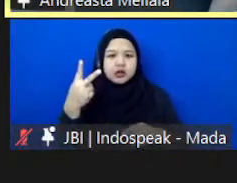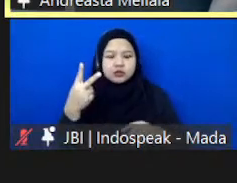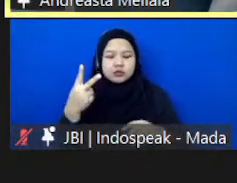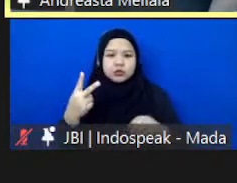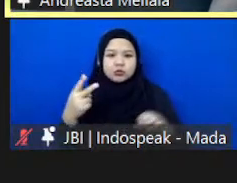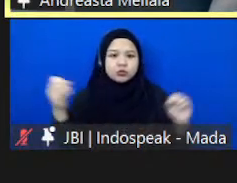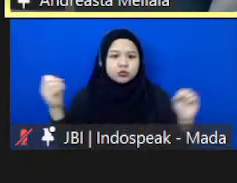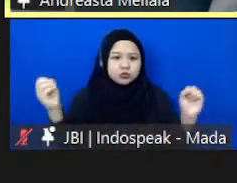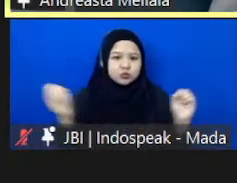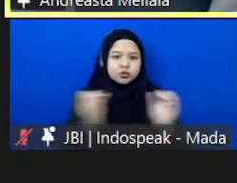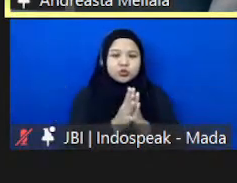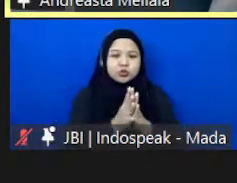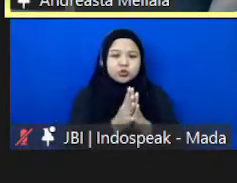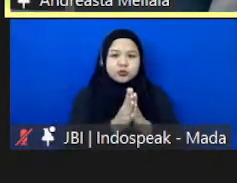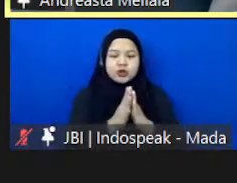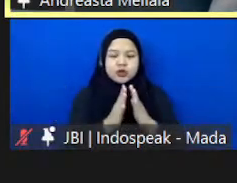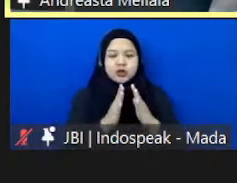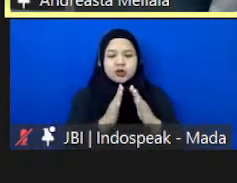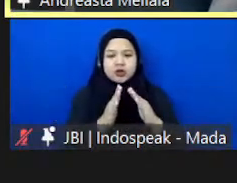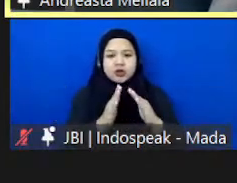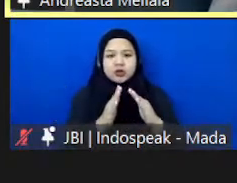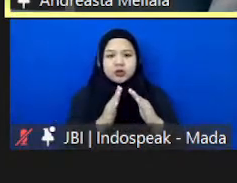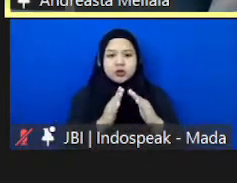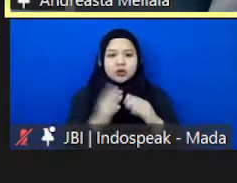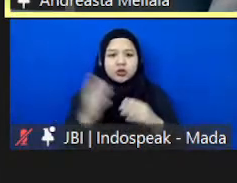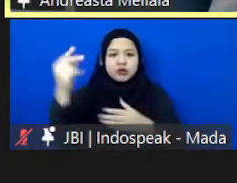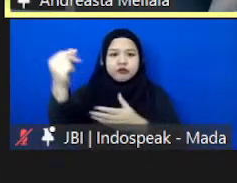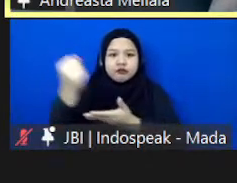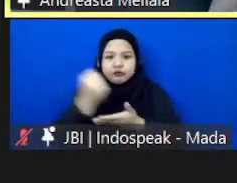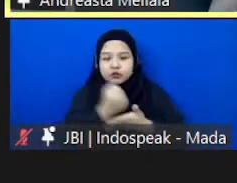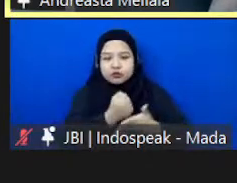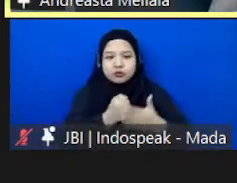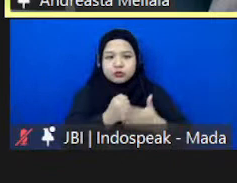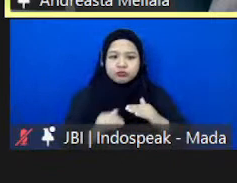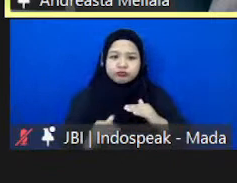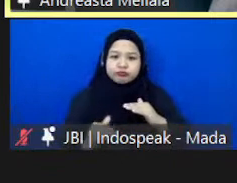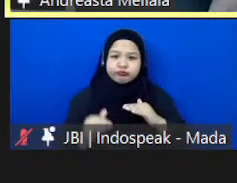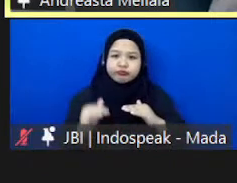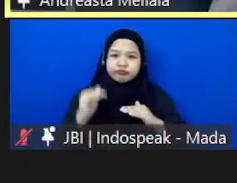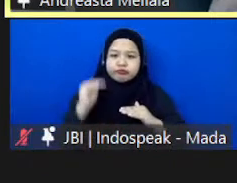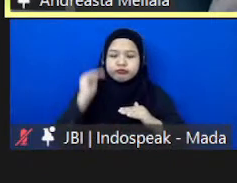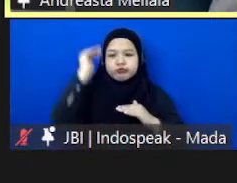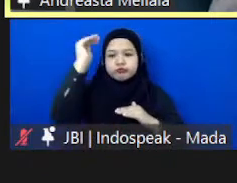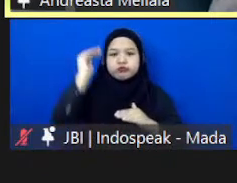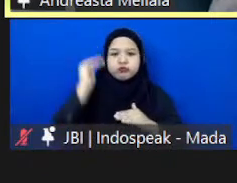the private investment in Indonesian health system.